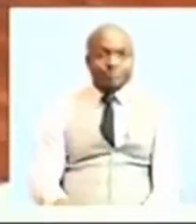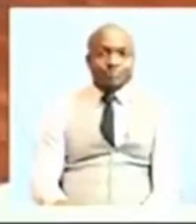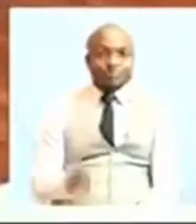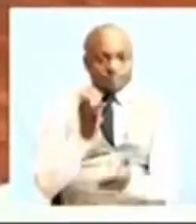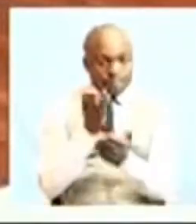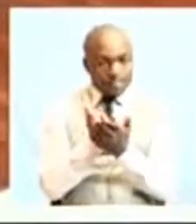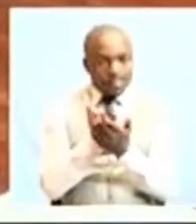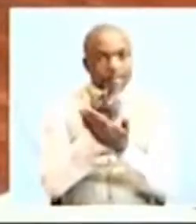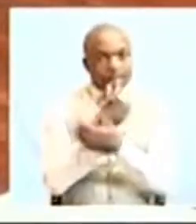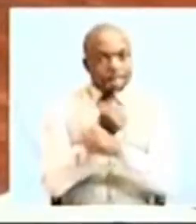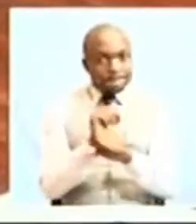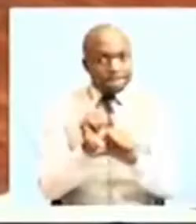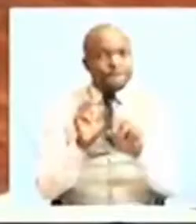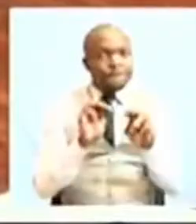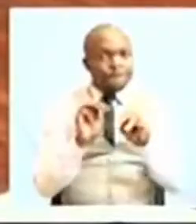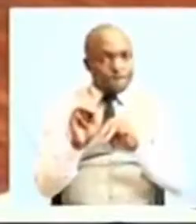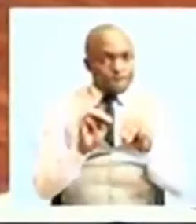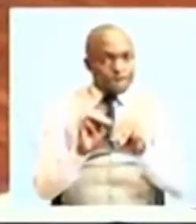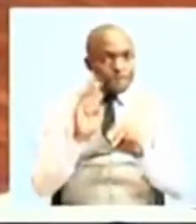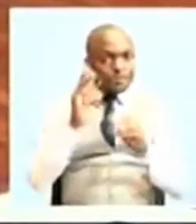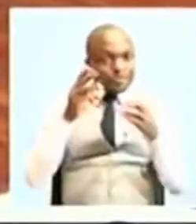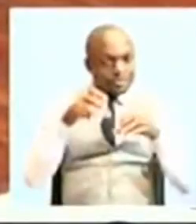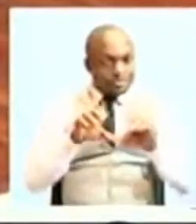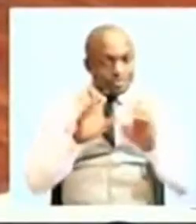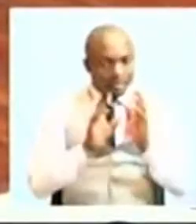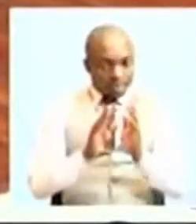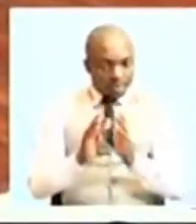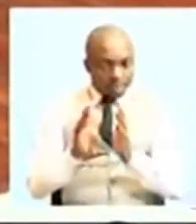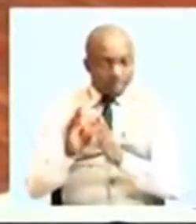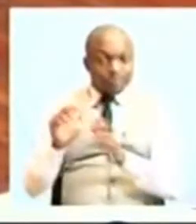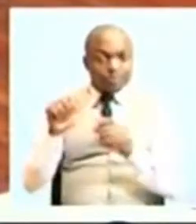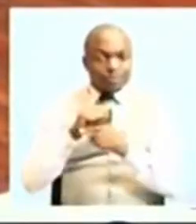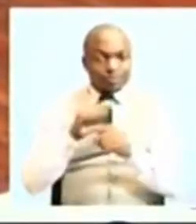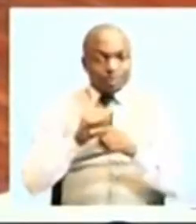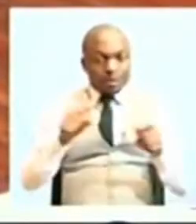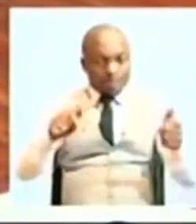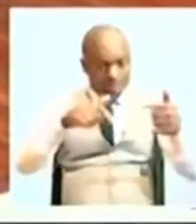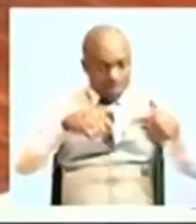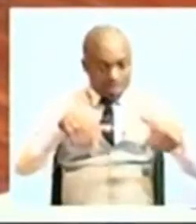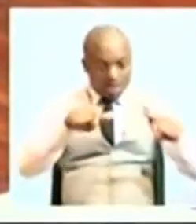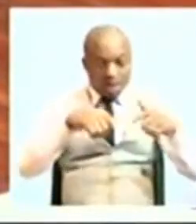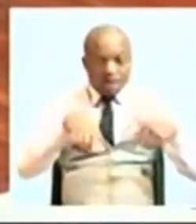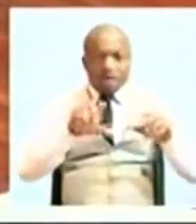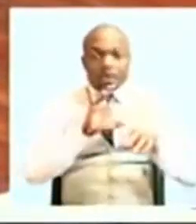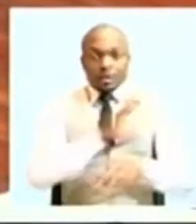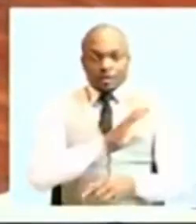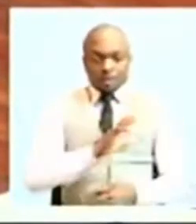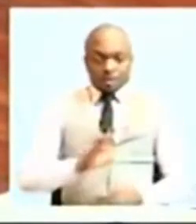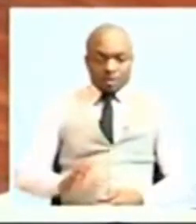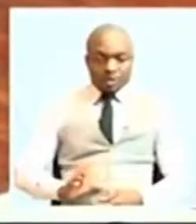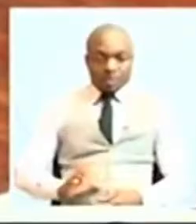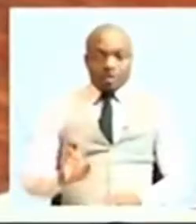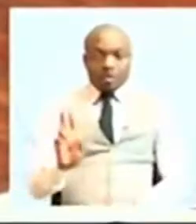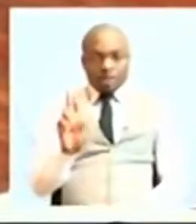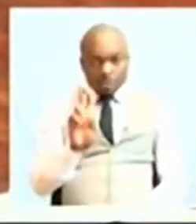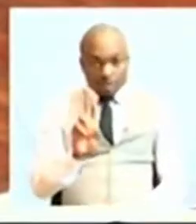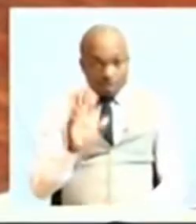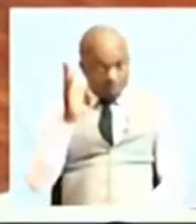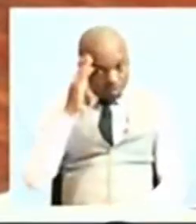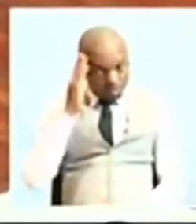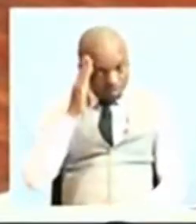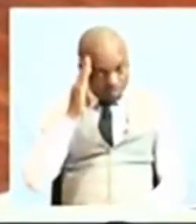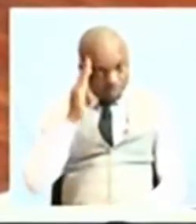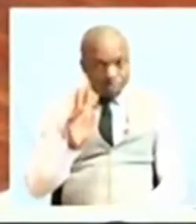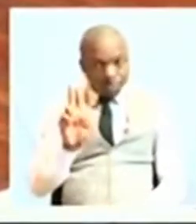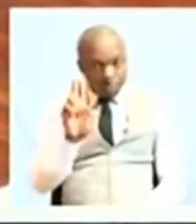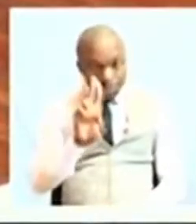Remedial measure. Management will continue organizing trainings for local contractors in the use of the EGP system to ensure that CDF